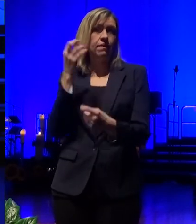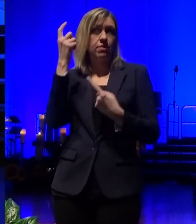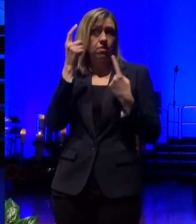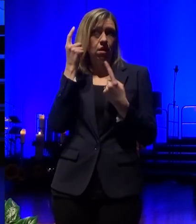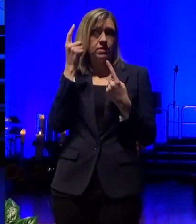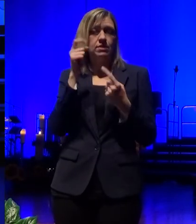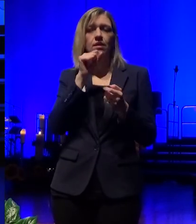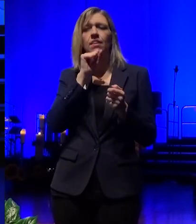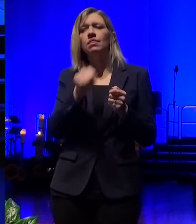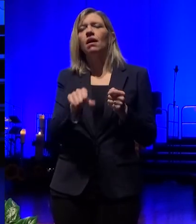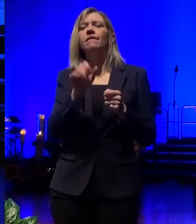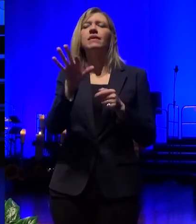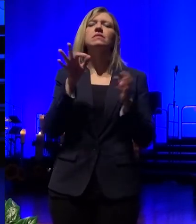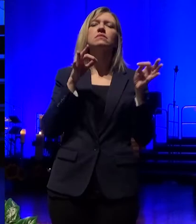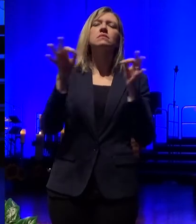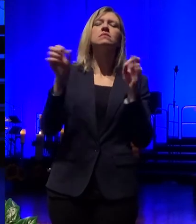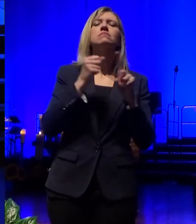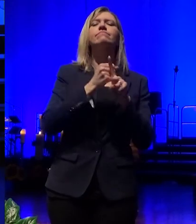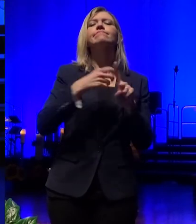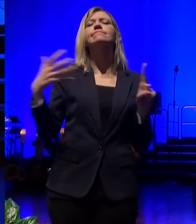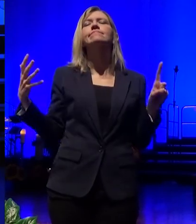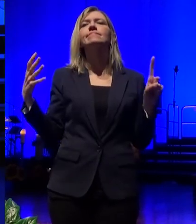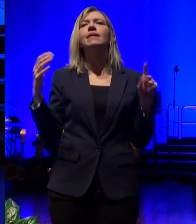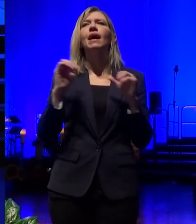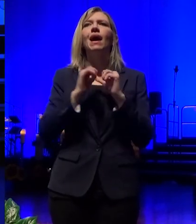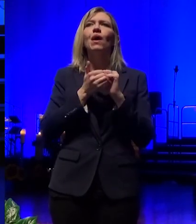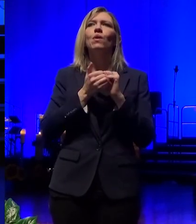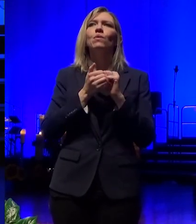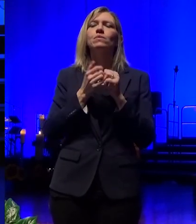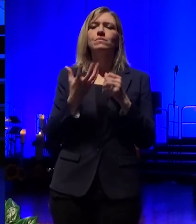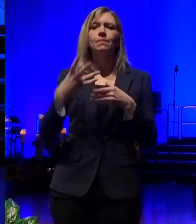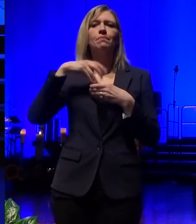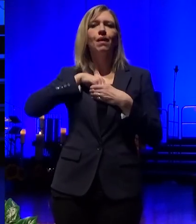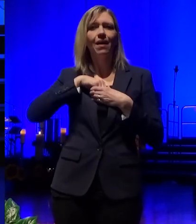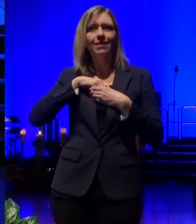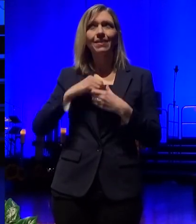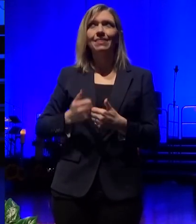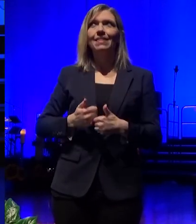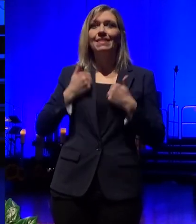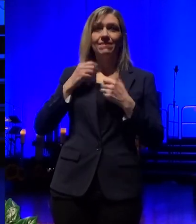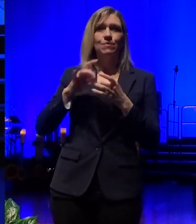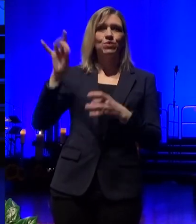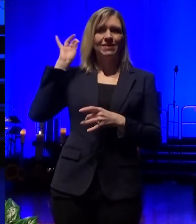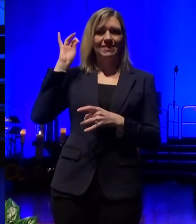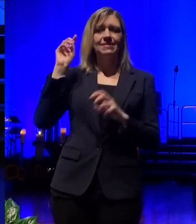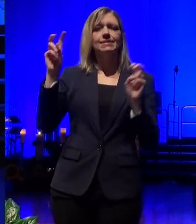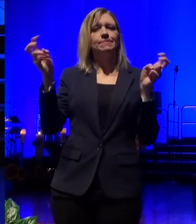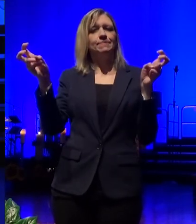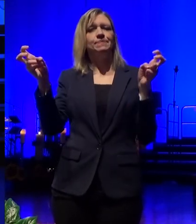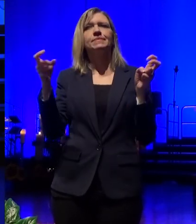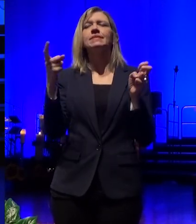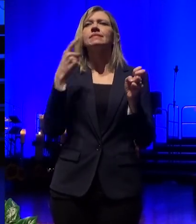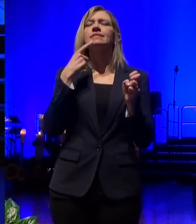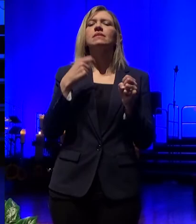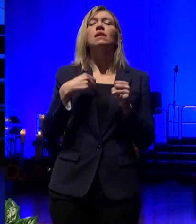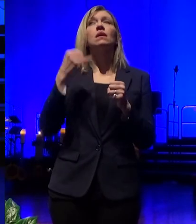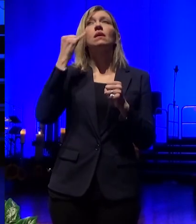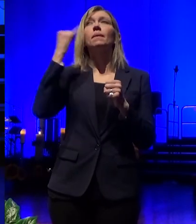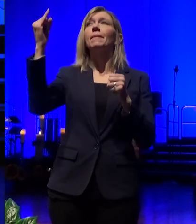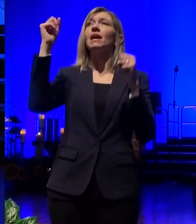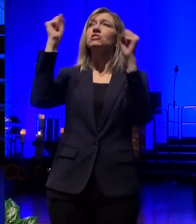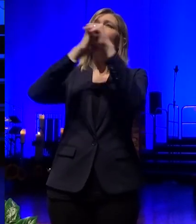how he describes this sense of being the embodiment of the living presence. He says, imagine the